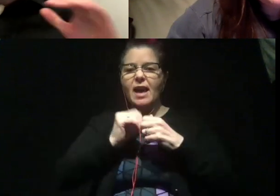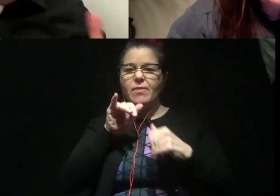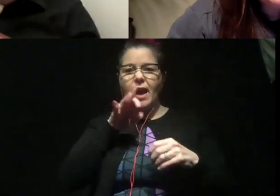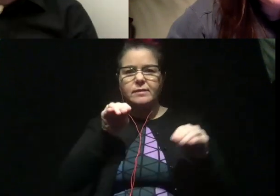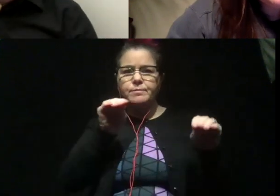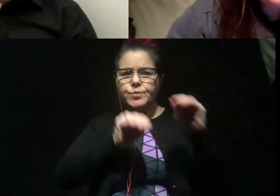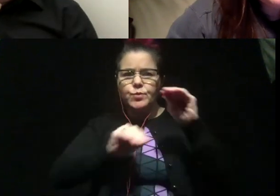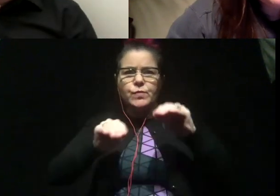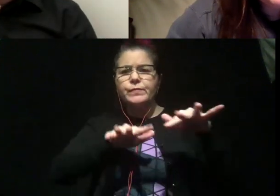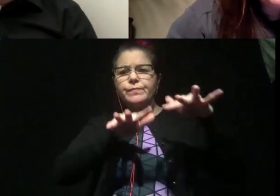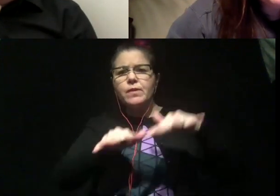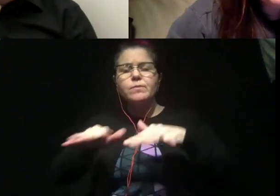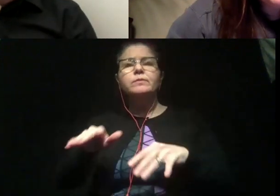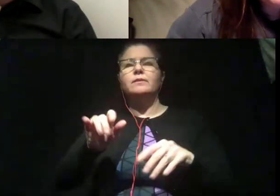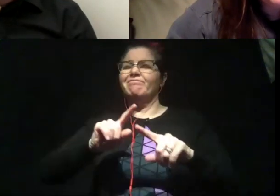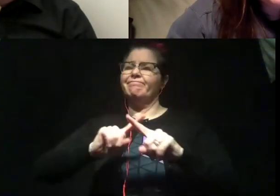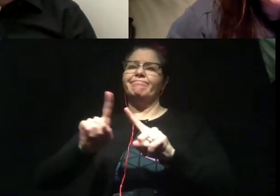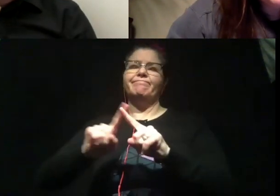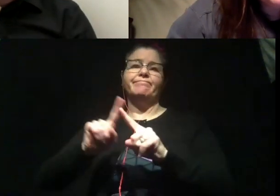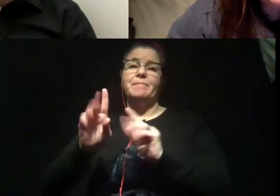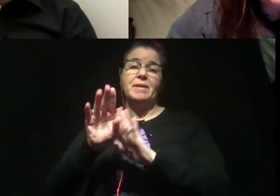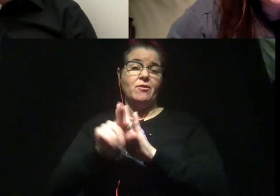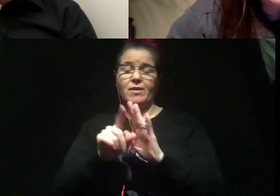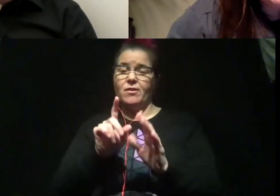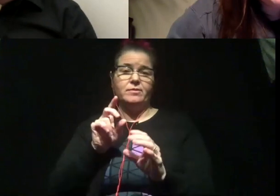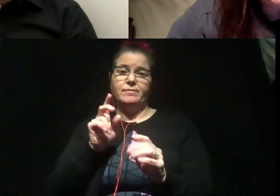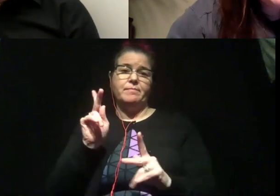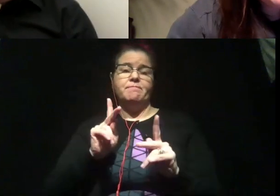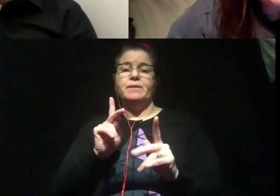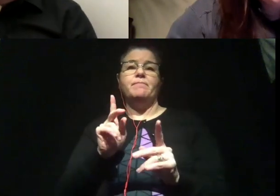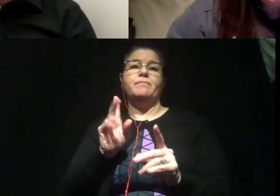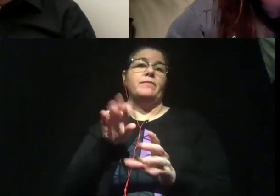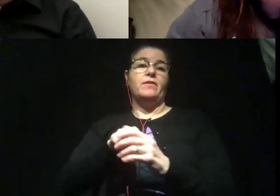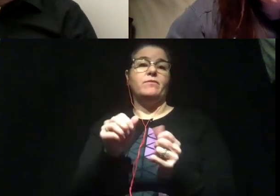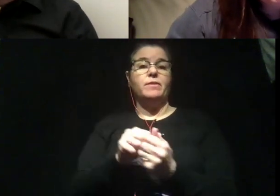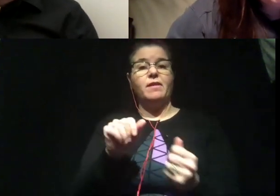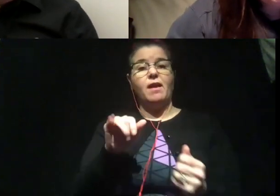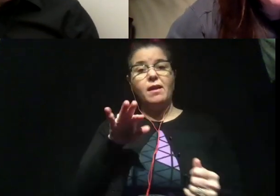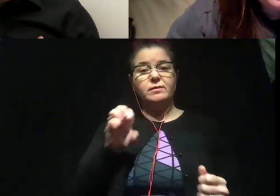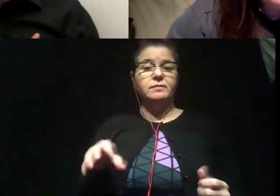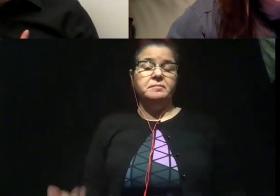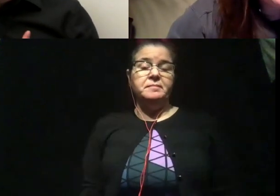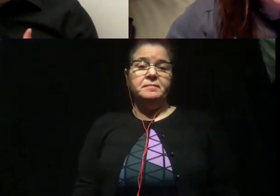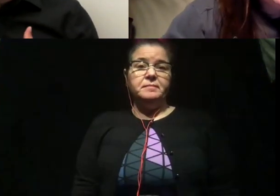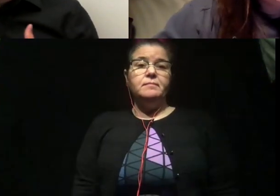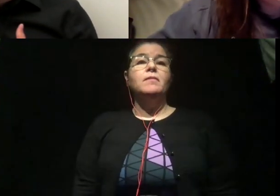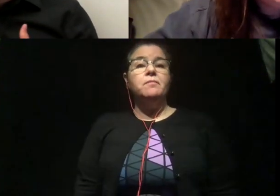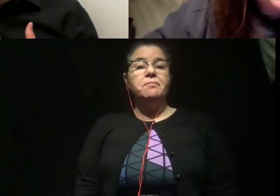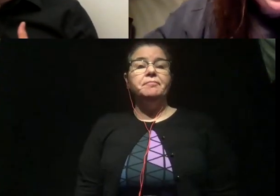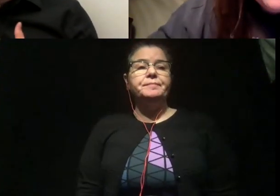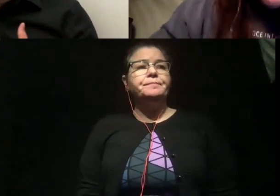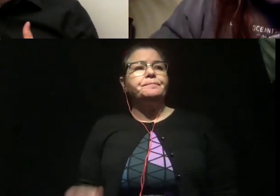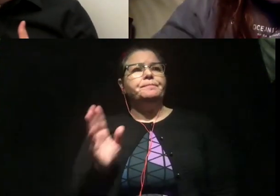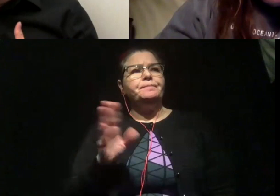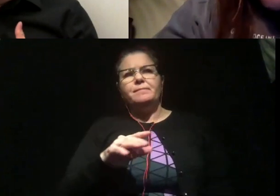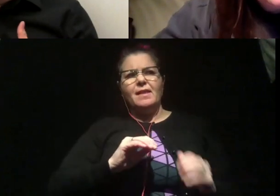moves and flows. There's a lot of different backgrounds people come into to do study on glaciers and ice sheets. Awesome. So